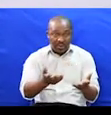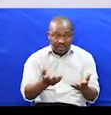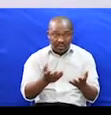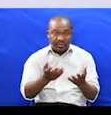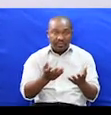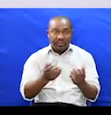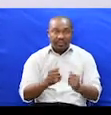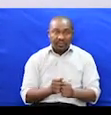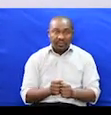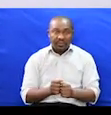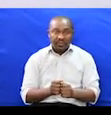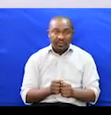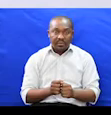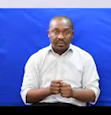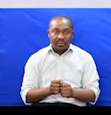we have